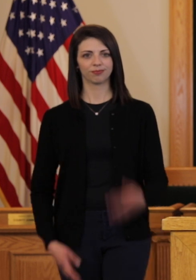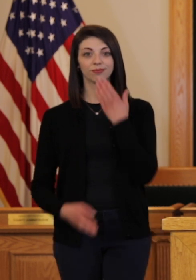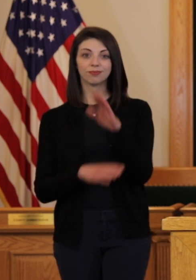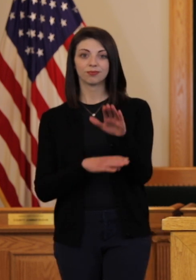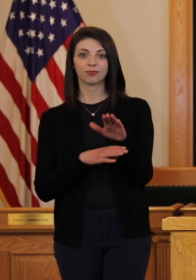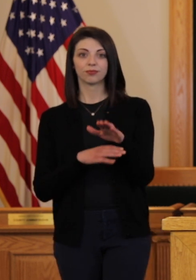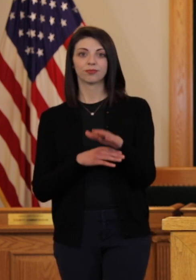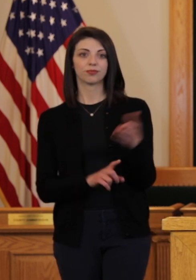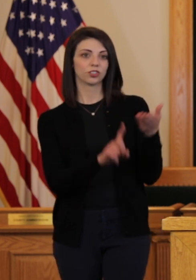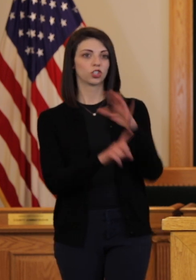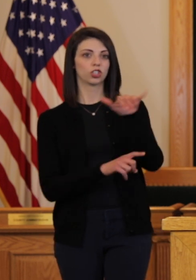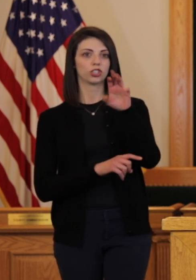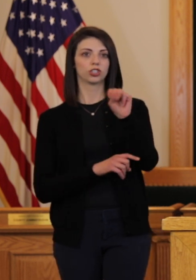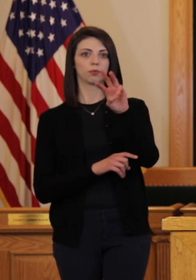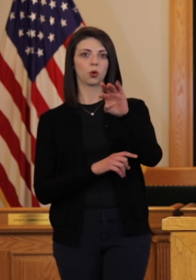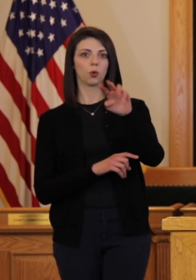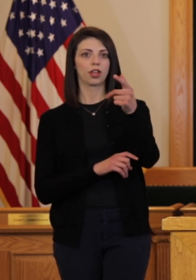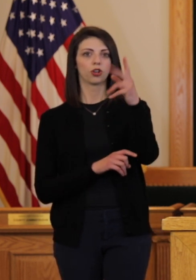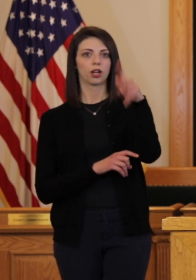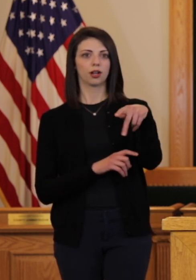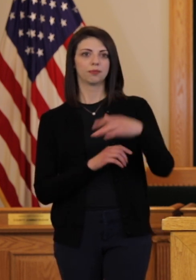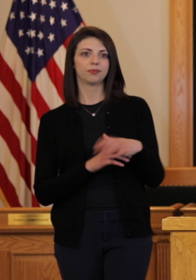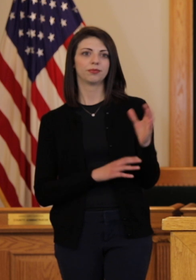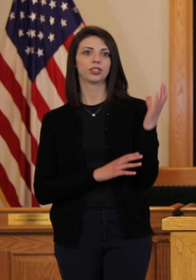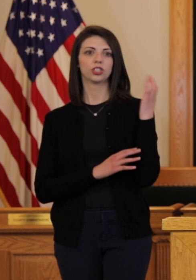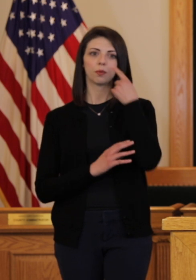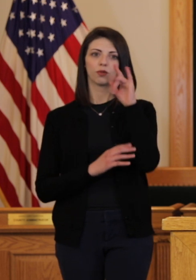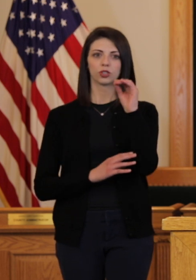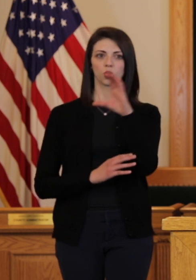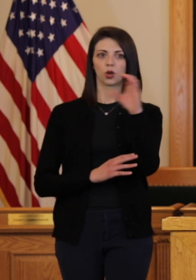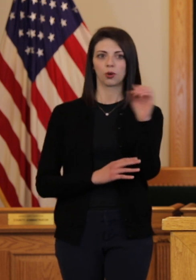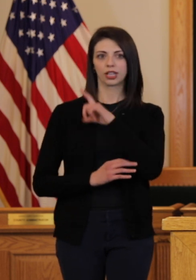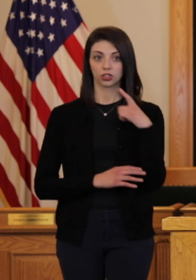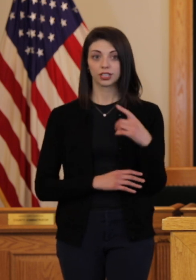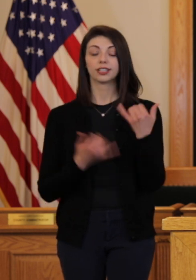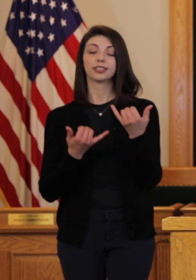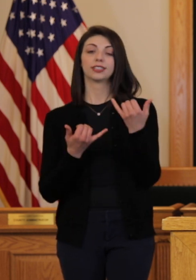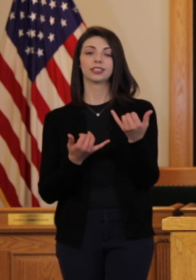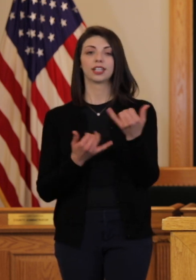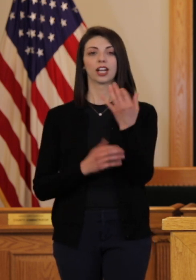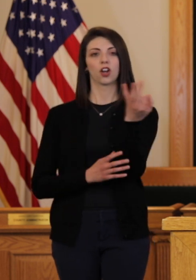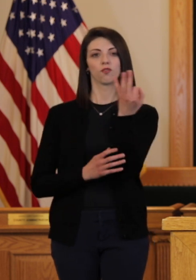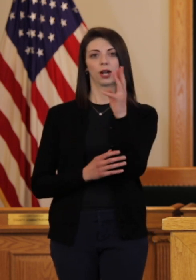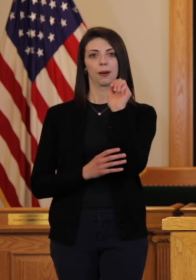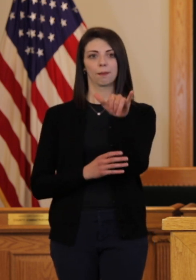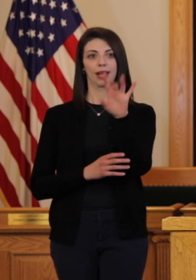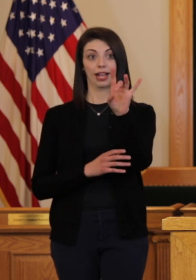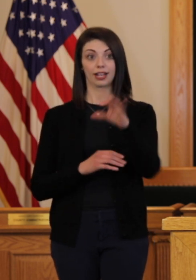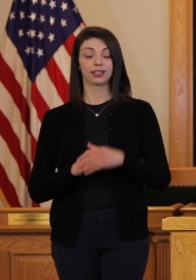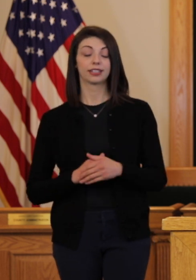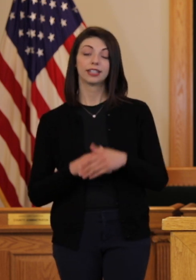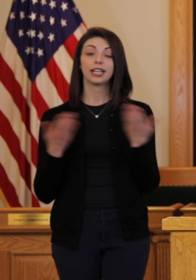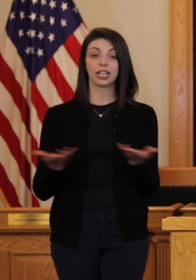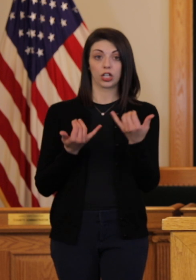Good afternoon. I'm Jim Weatherup, Chairman of the Oswego County Legislature. Today is Friday, May 8th. My guests today are County Clerk Michael Backus